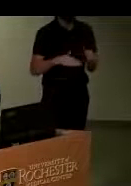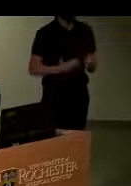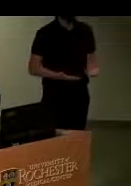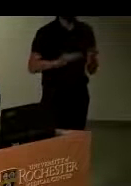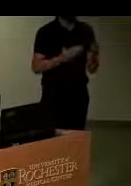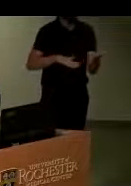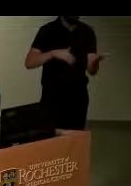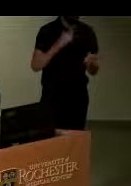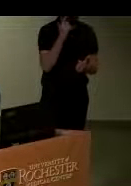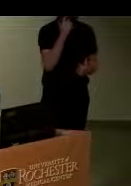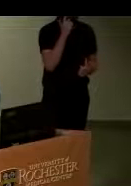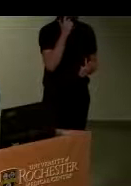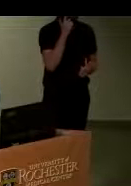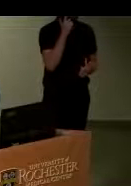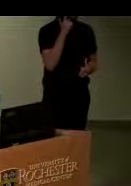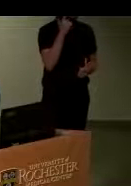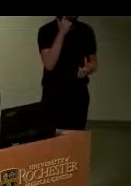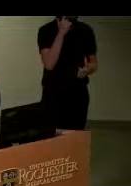yet.